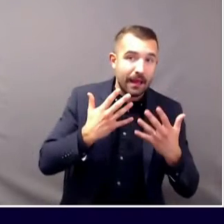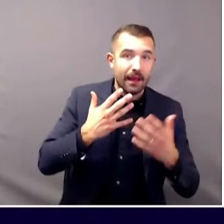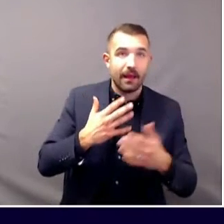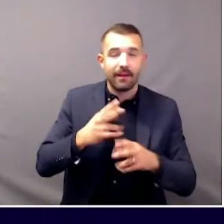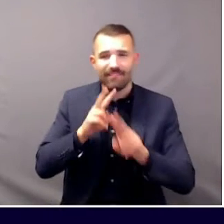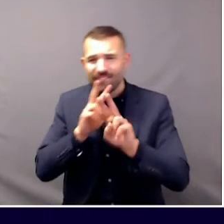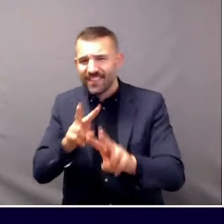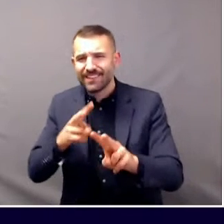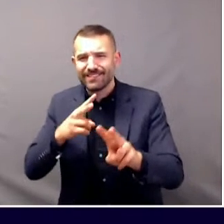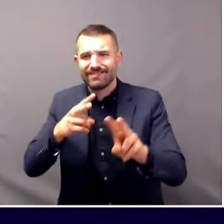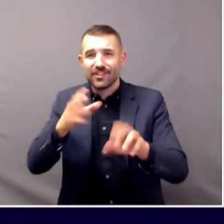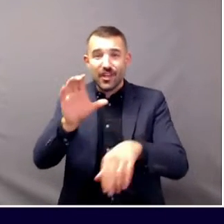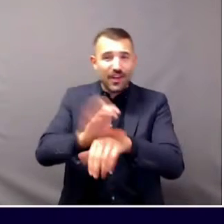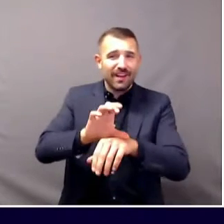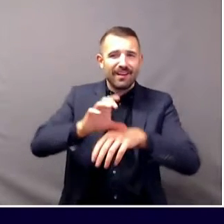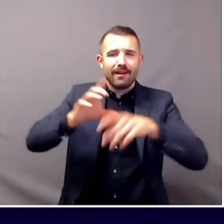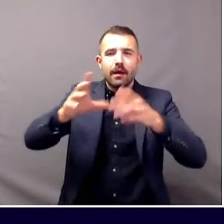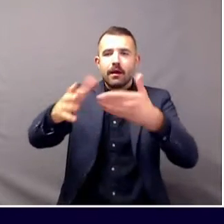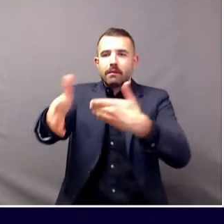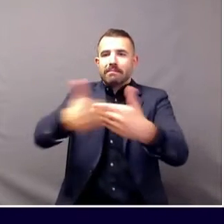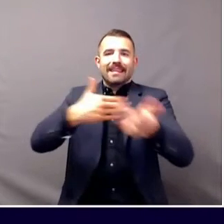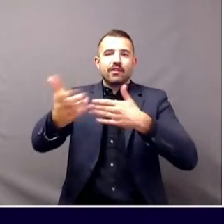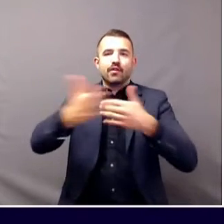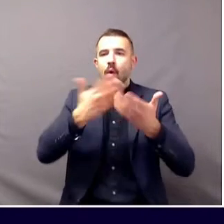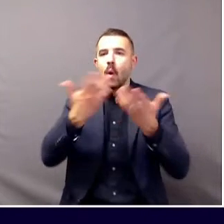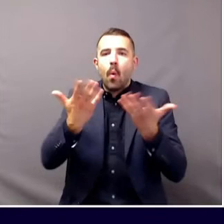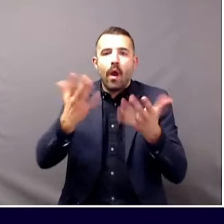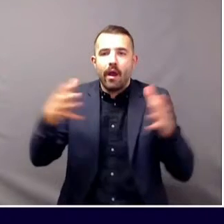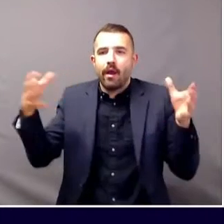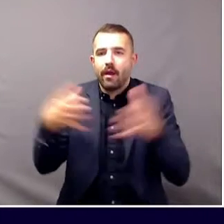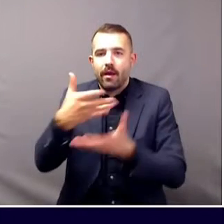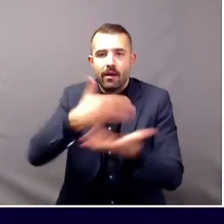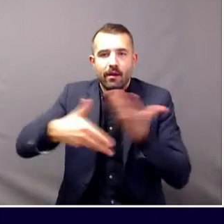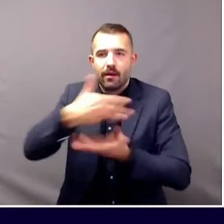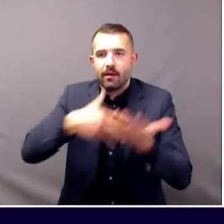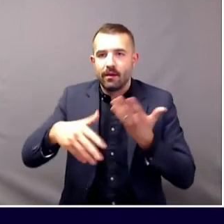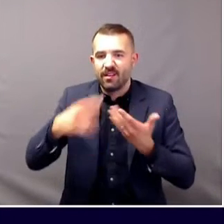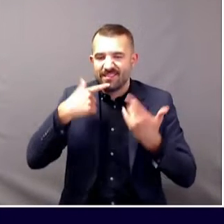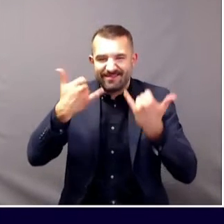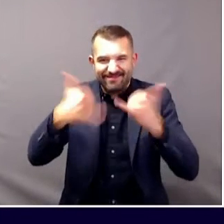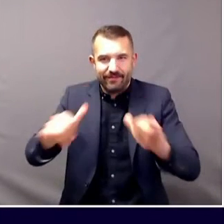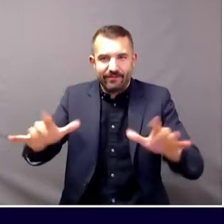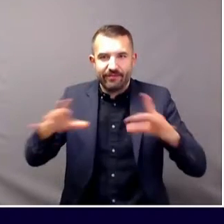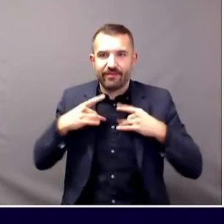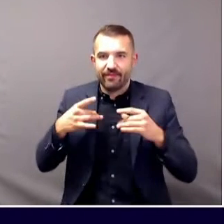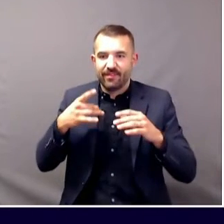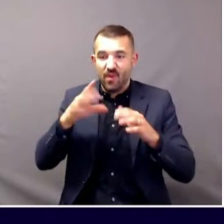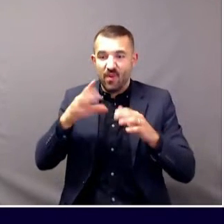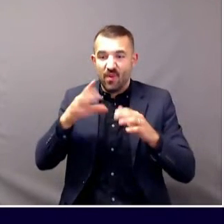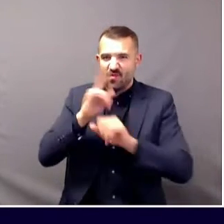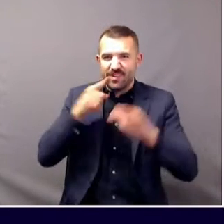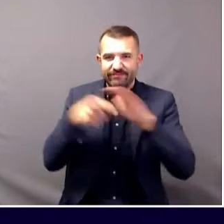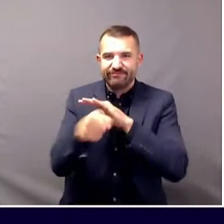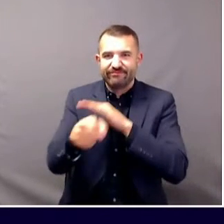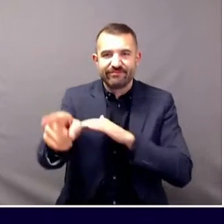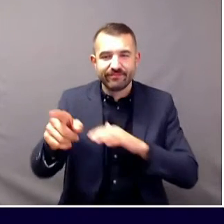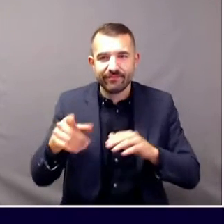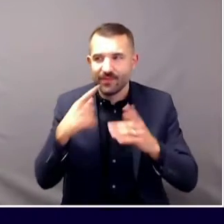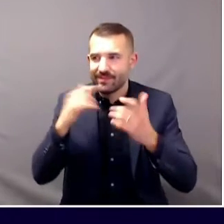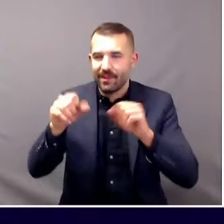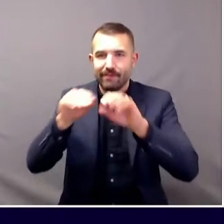think keeping that front of mind as other investigators are doing the work is important. The other thing that I think it will help